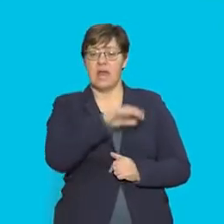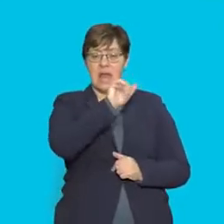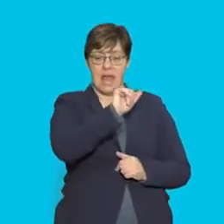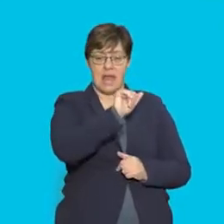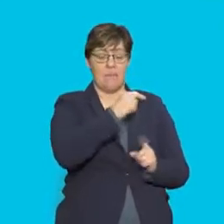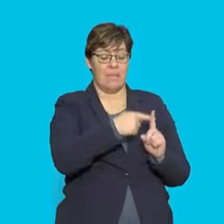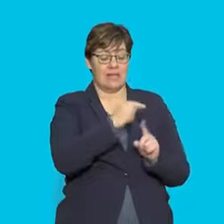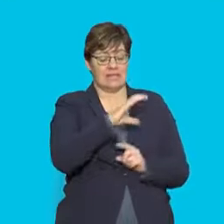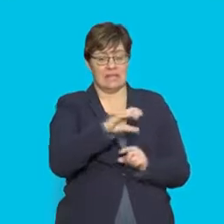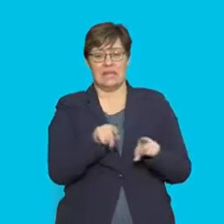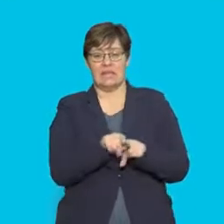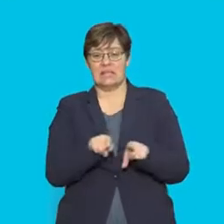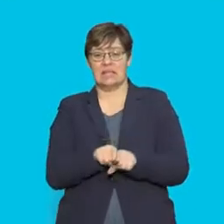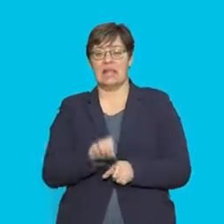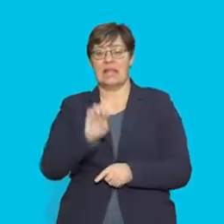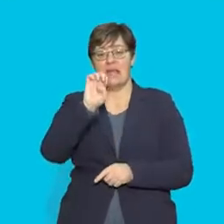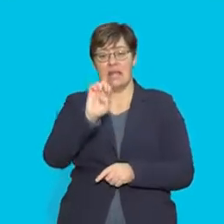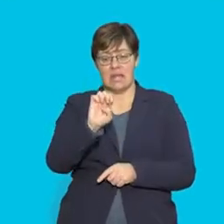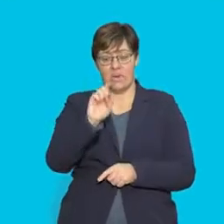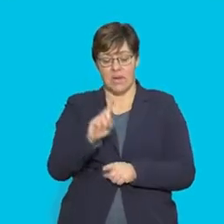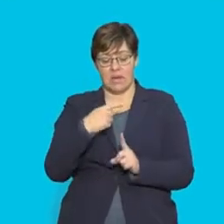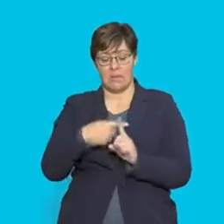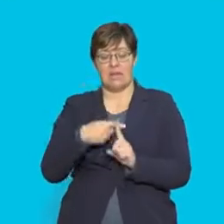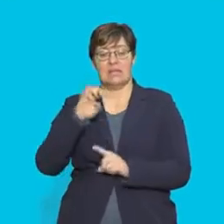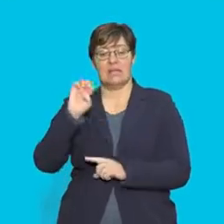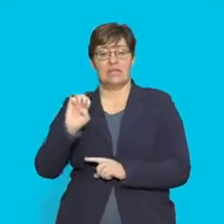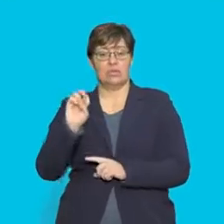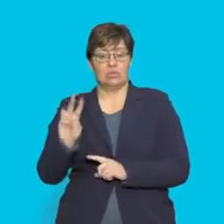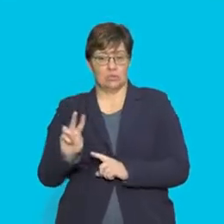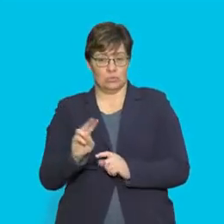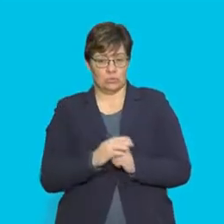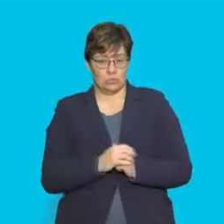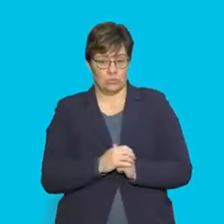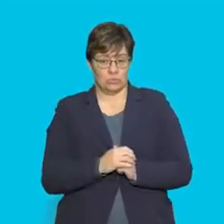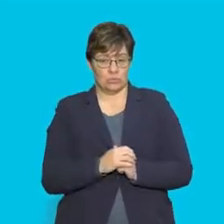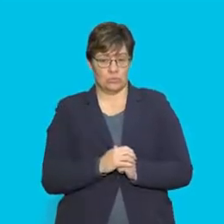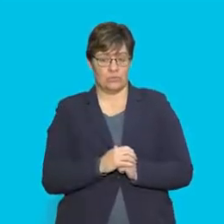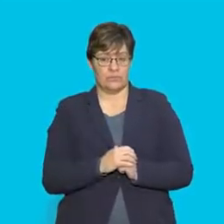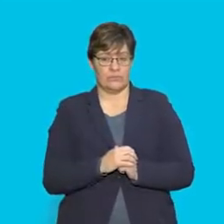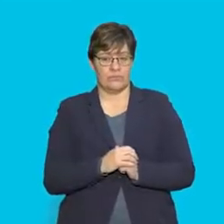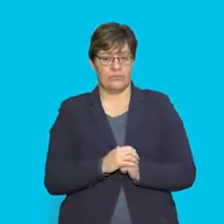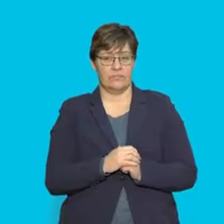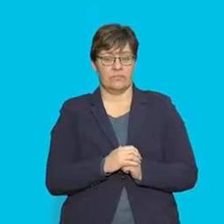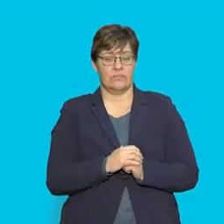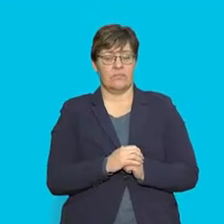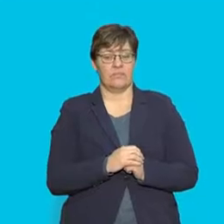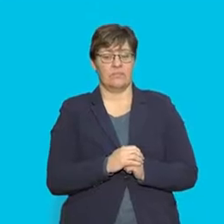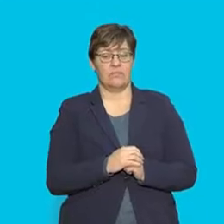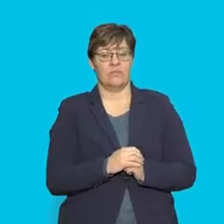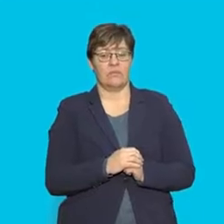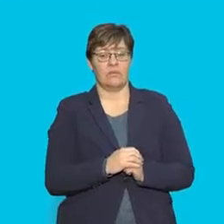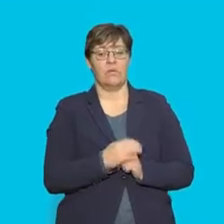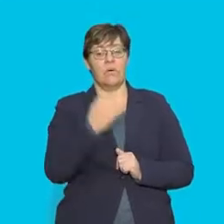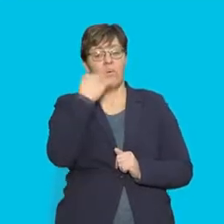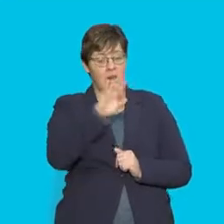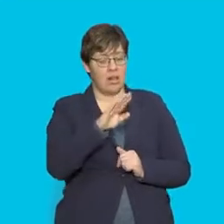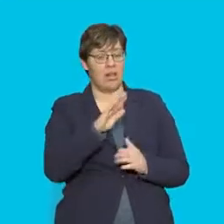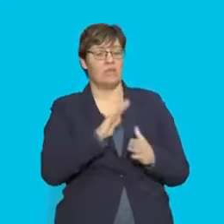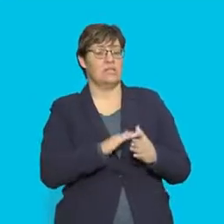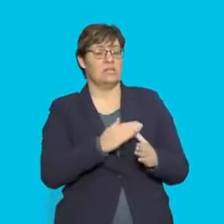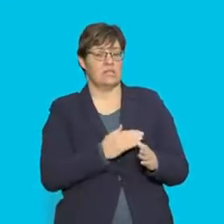same as having angle E1 plus angle E2, right? And you know,